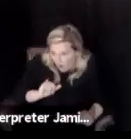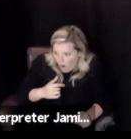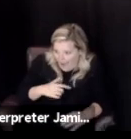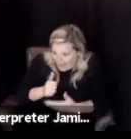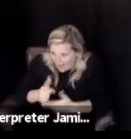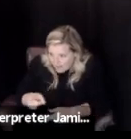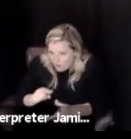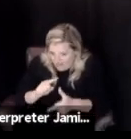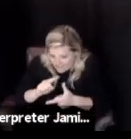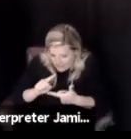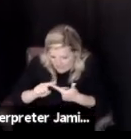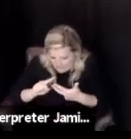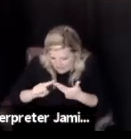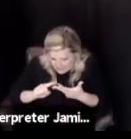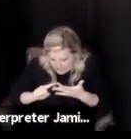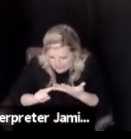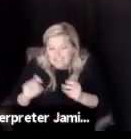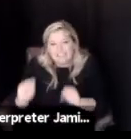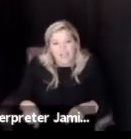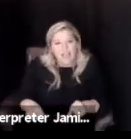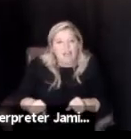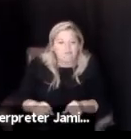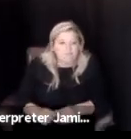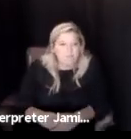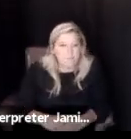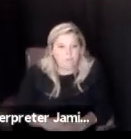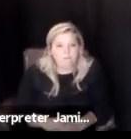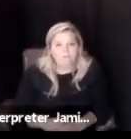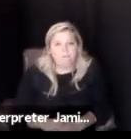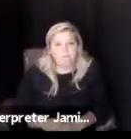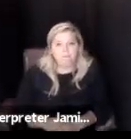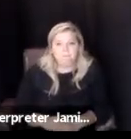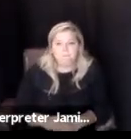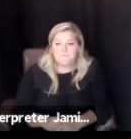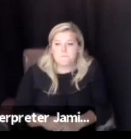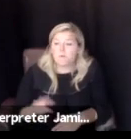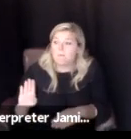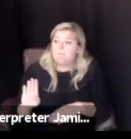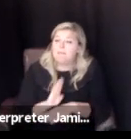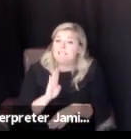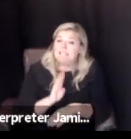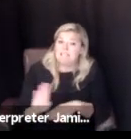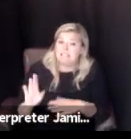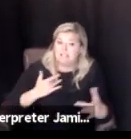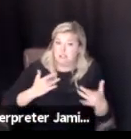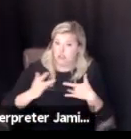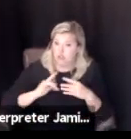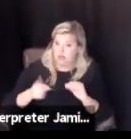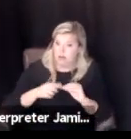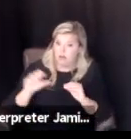I can help them with that. So why are businesses concerned about sexual